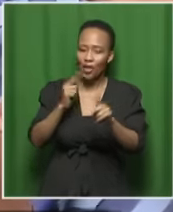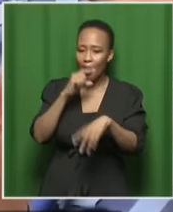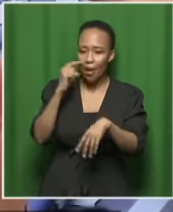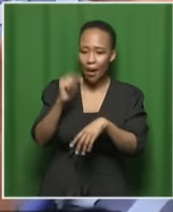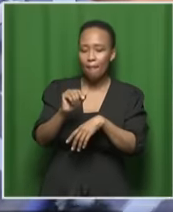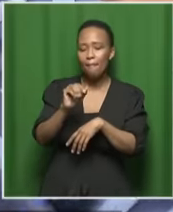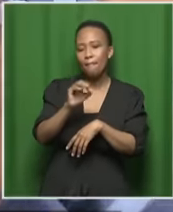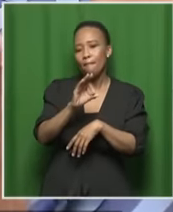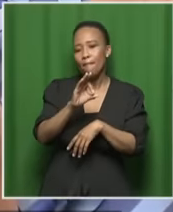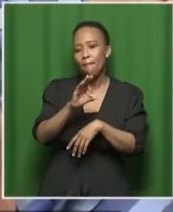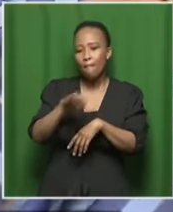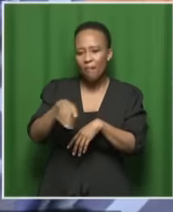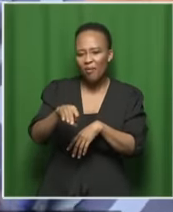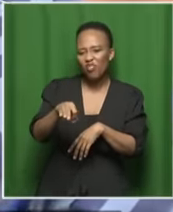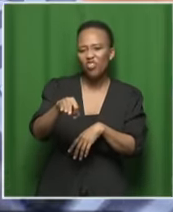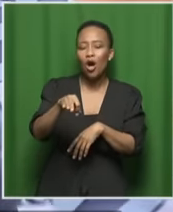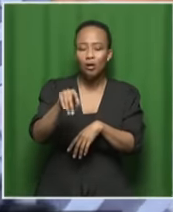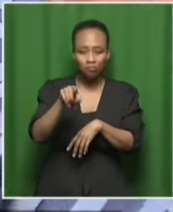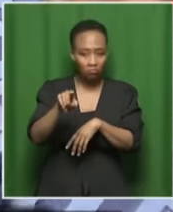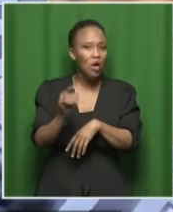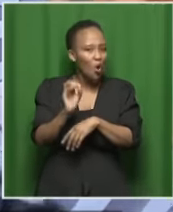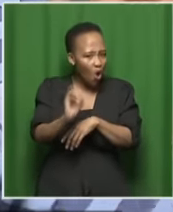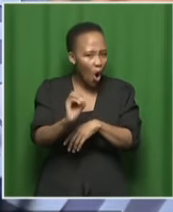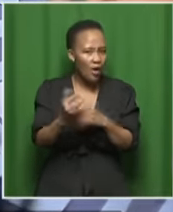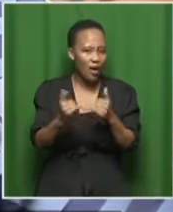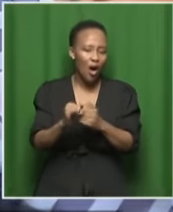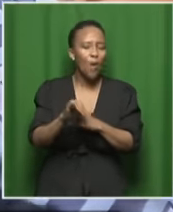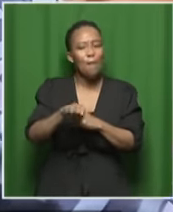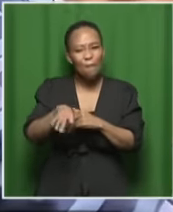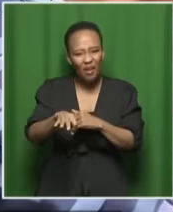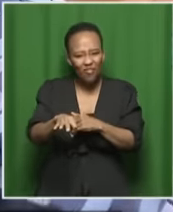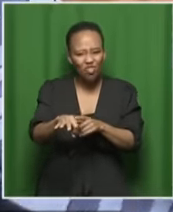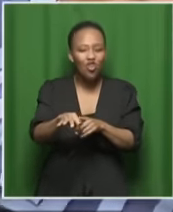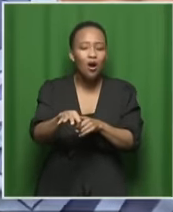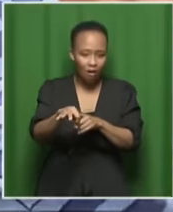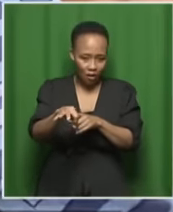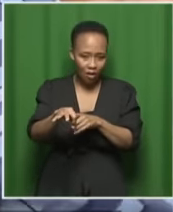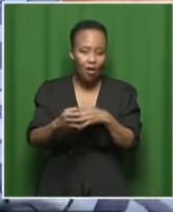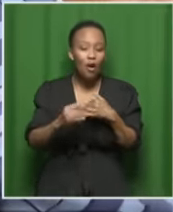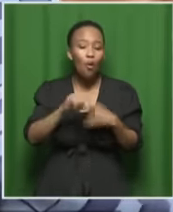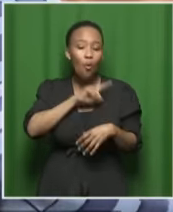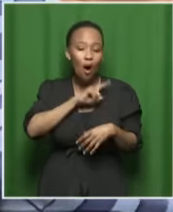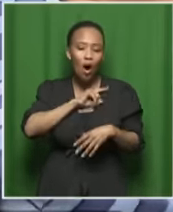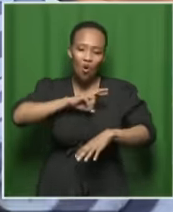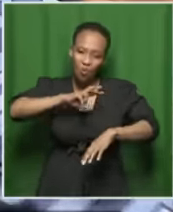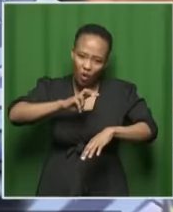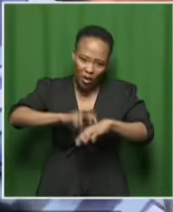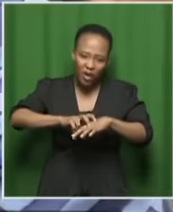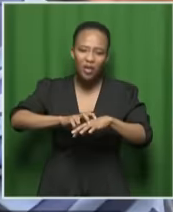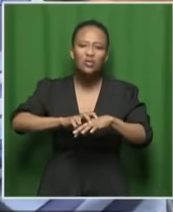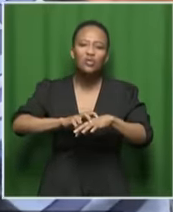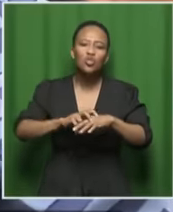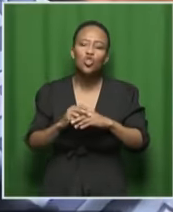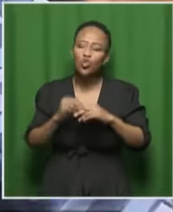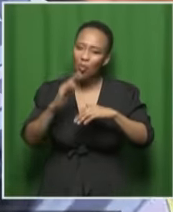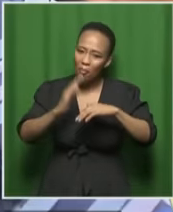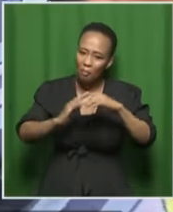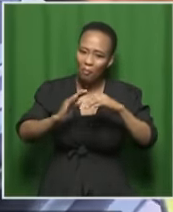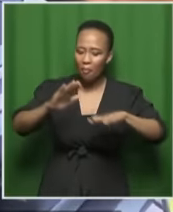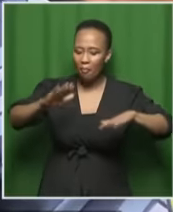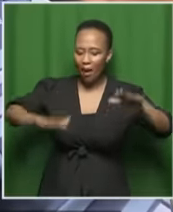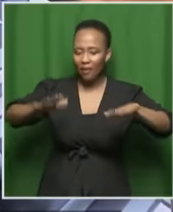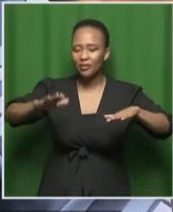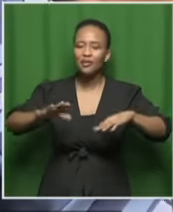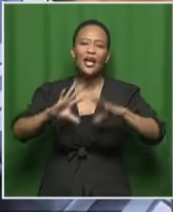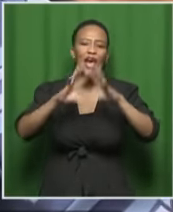you compare it to the apartheid system, it's far better because you've got facilities that we need. So we have to balance all these things. But the improvement of townships,